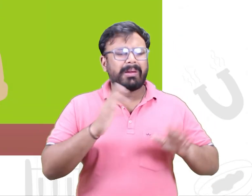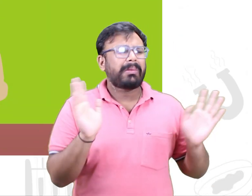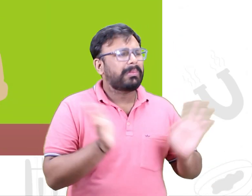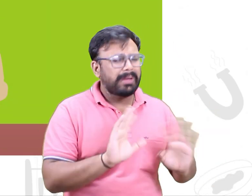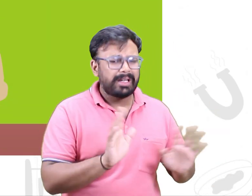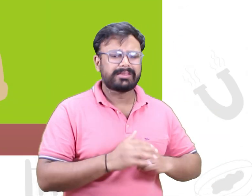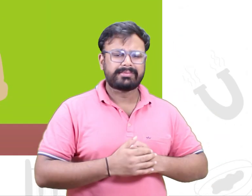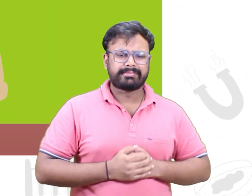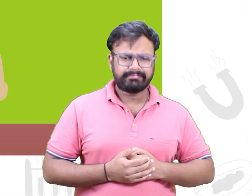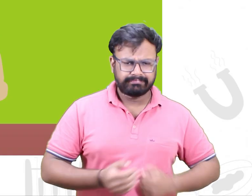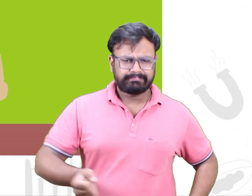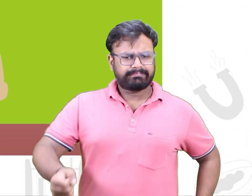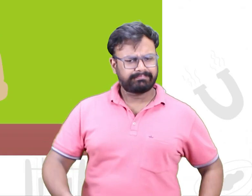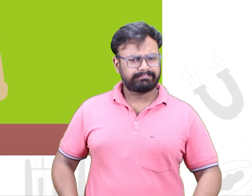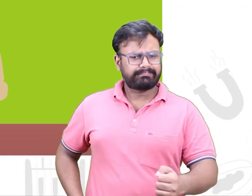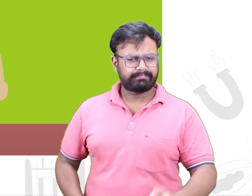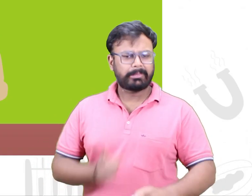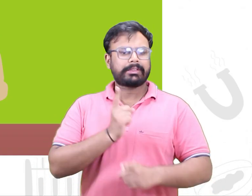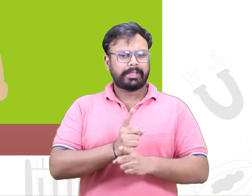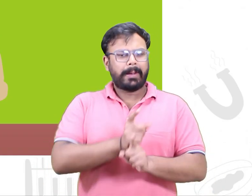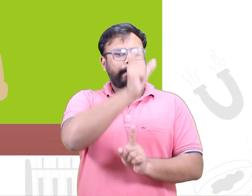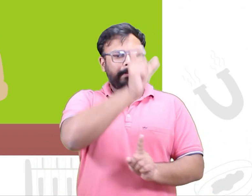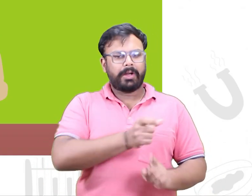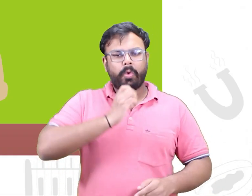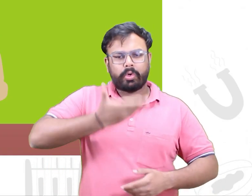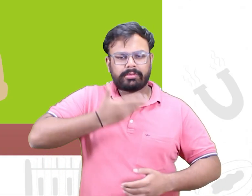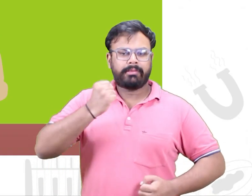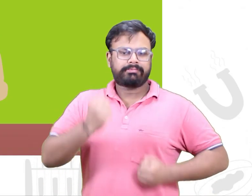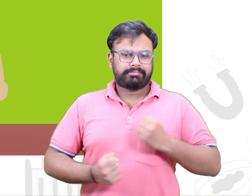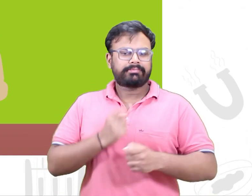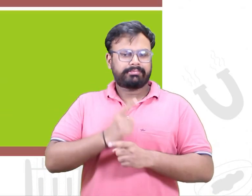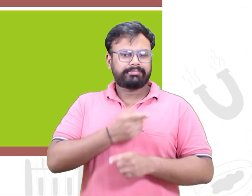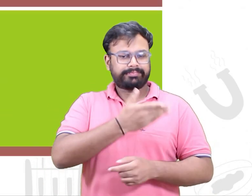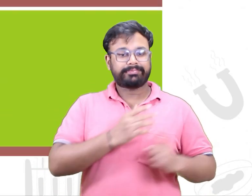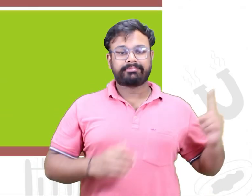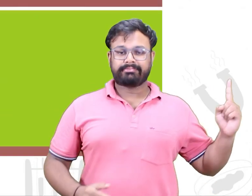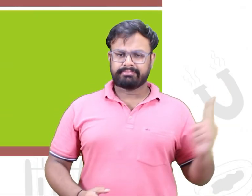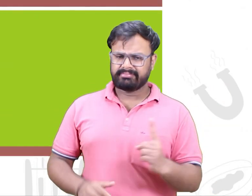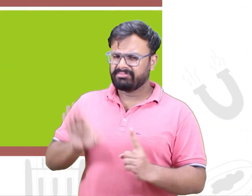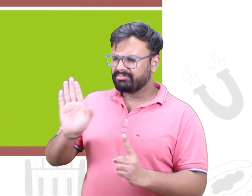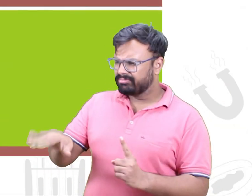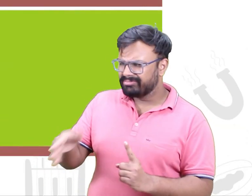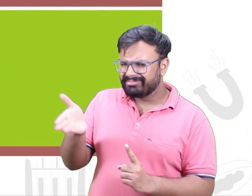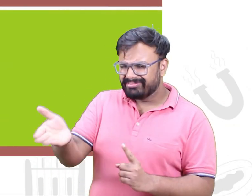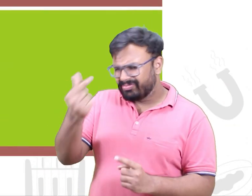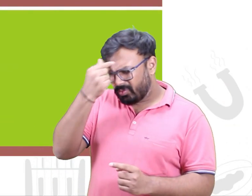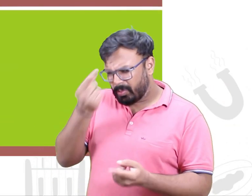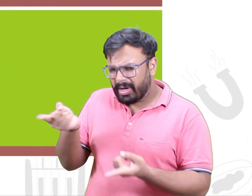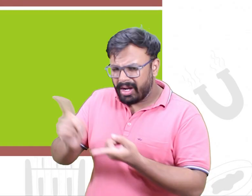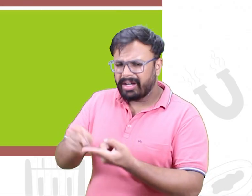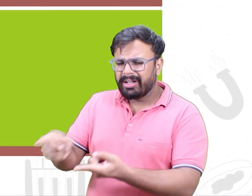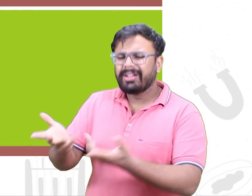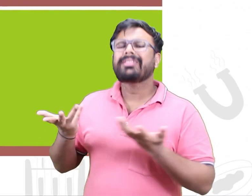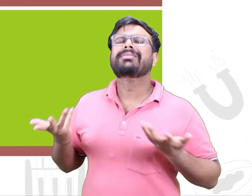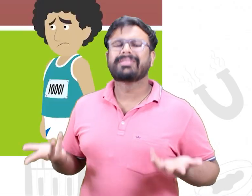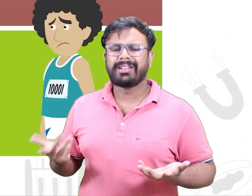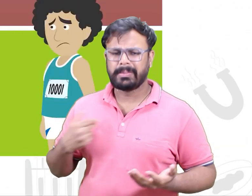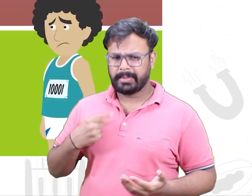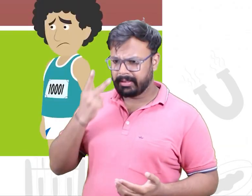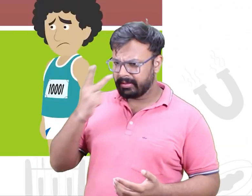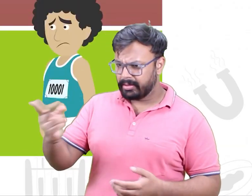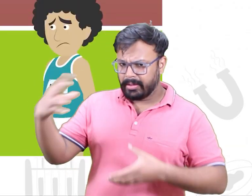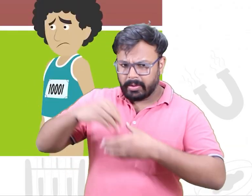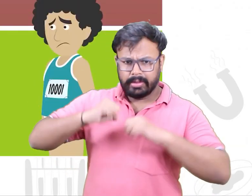And why did you run so slowly? Maybe because I didn't practice the whole year. Ahmed sir, the sports teacher,